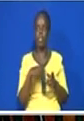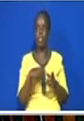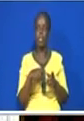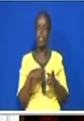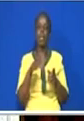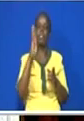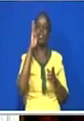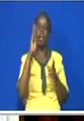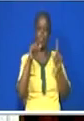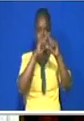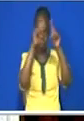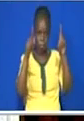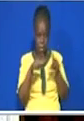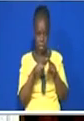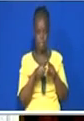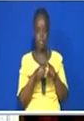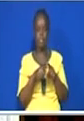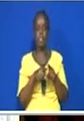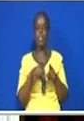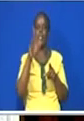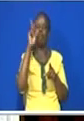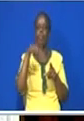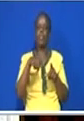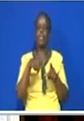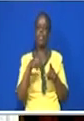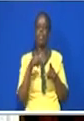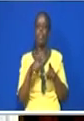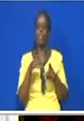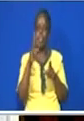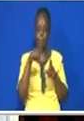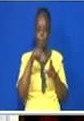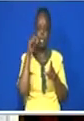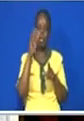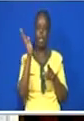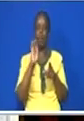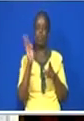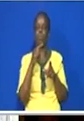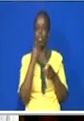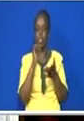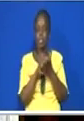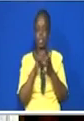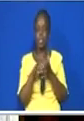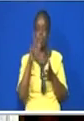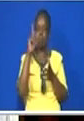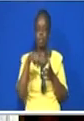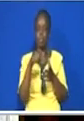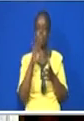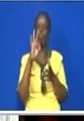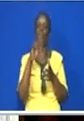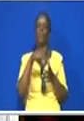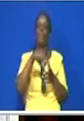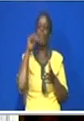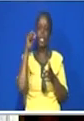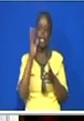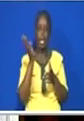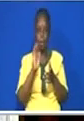B in bracket, probability of picking a blue. So we will say the probability of of picking